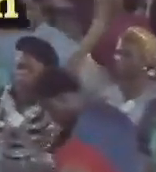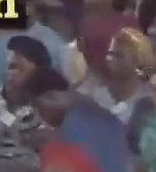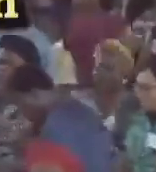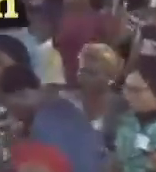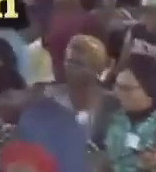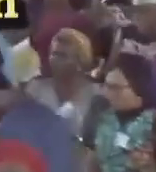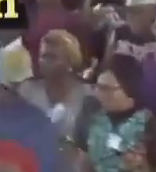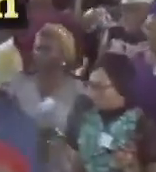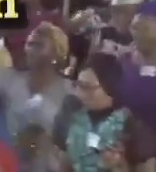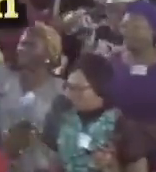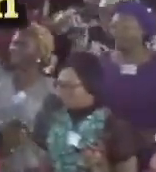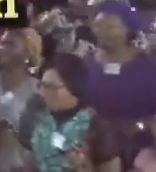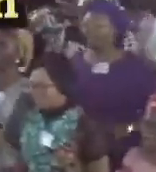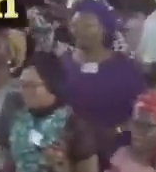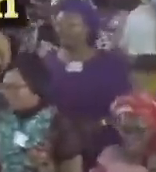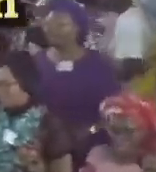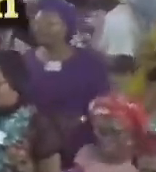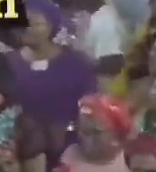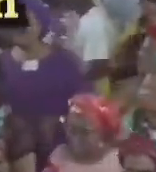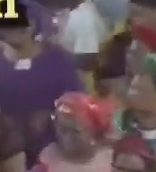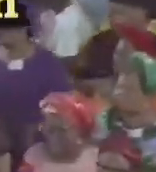Satan, take your dirty hands off.